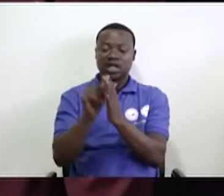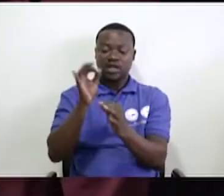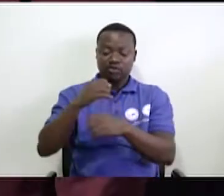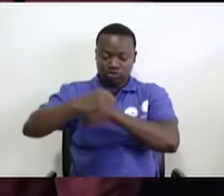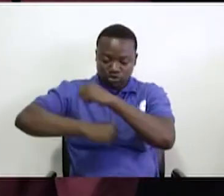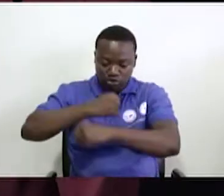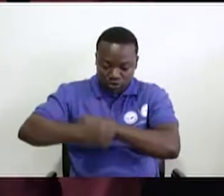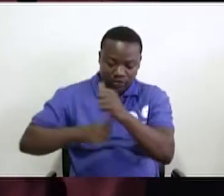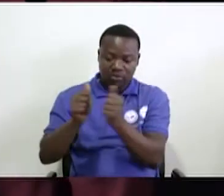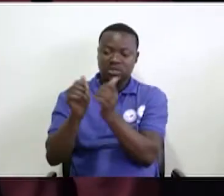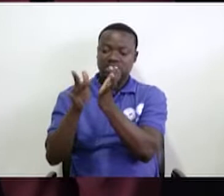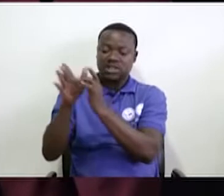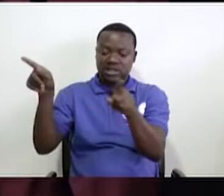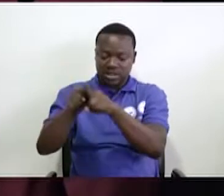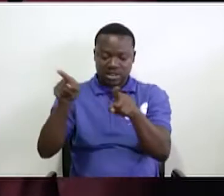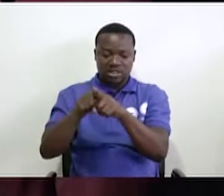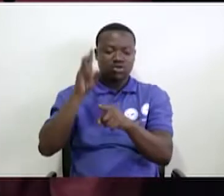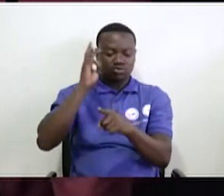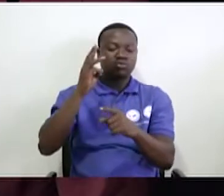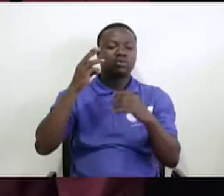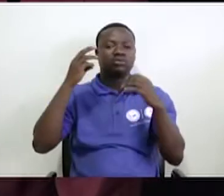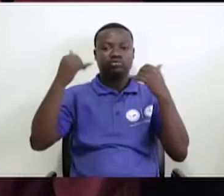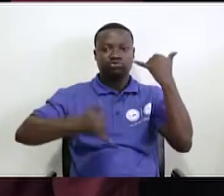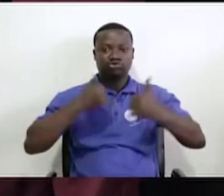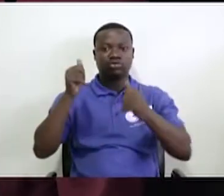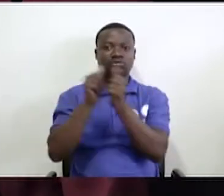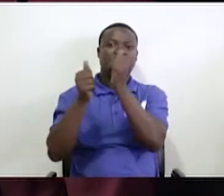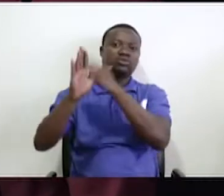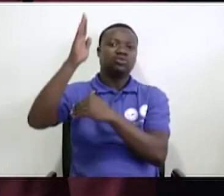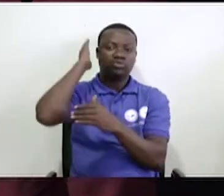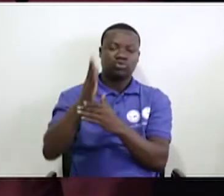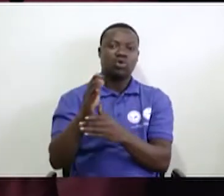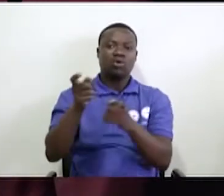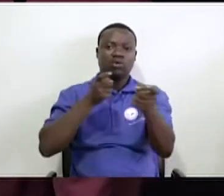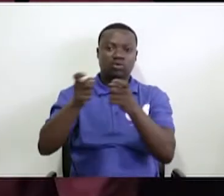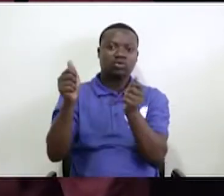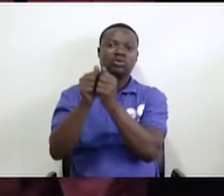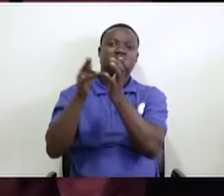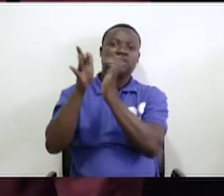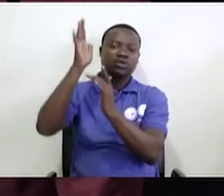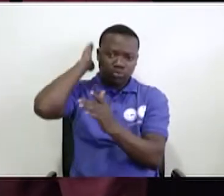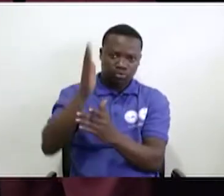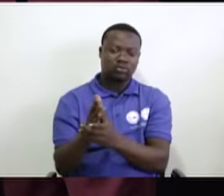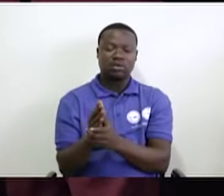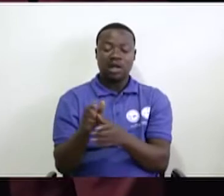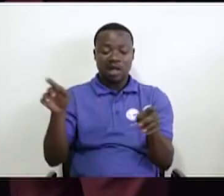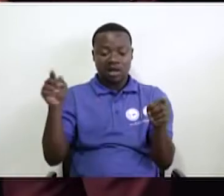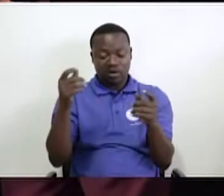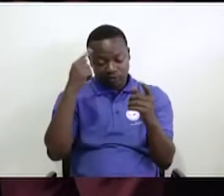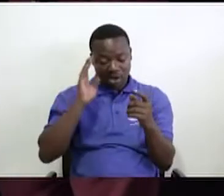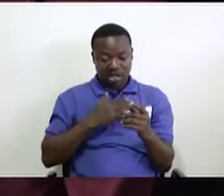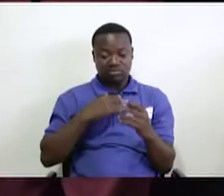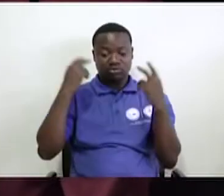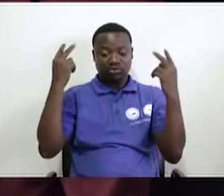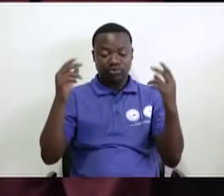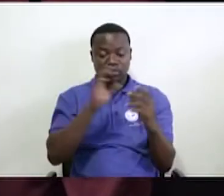will reign with him. Now listen. For us to be to lead a victorious Christian